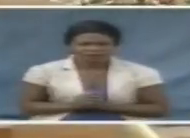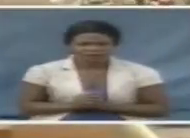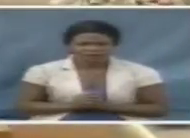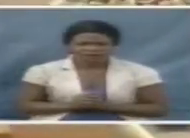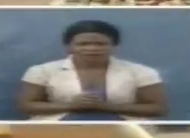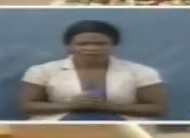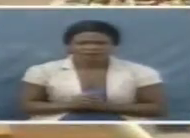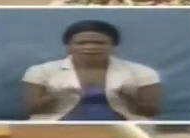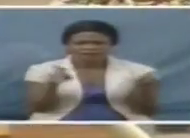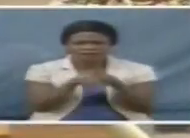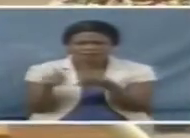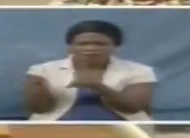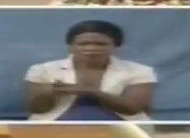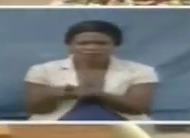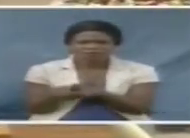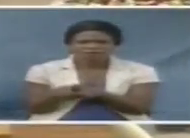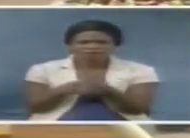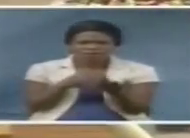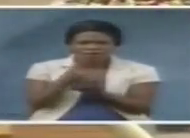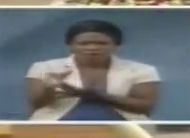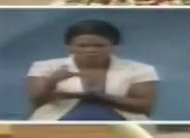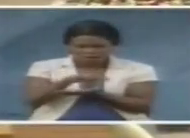electronic system. Mr. Speaker,